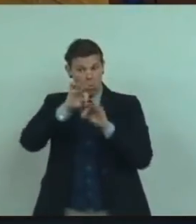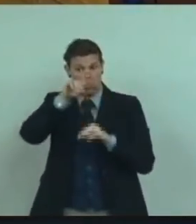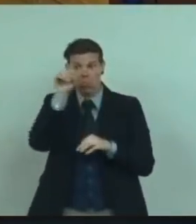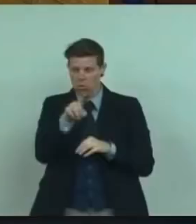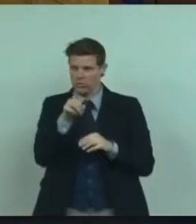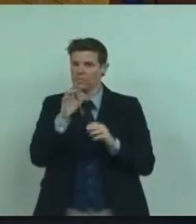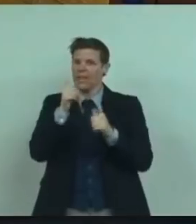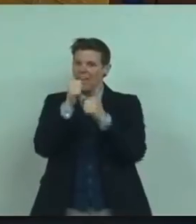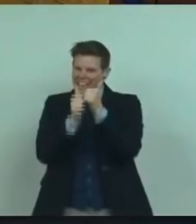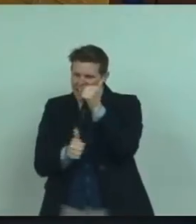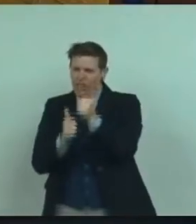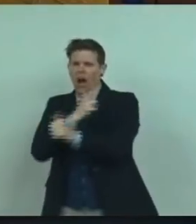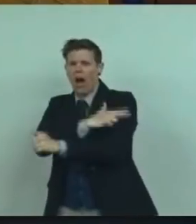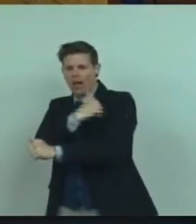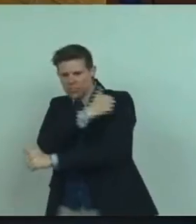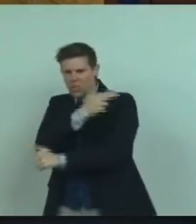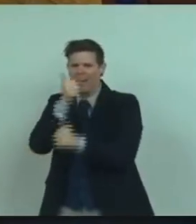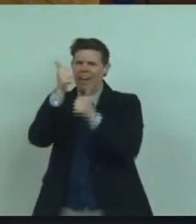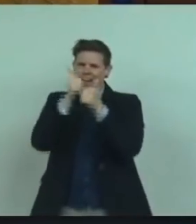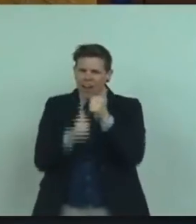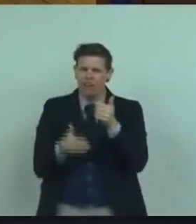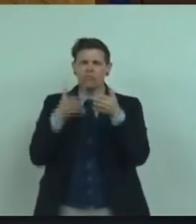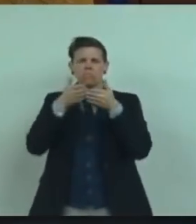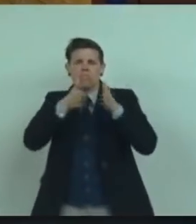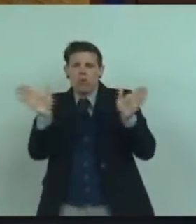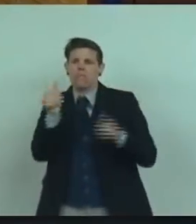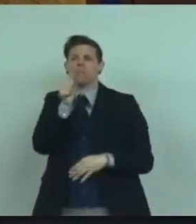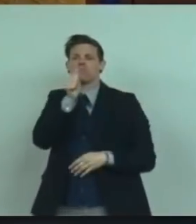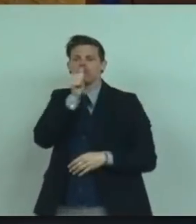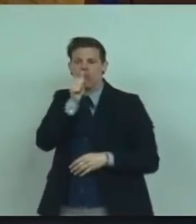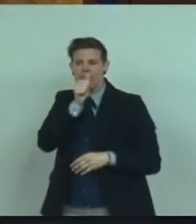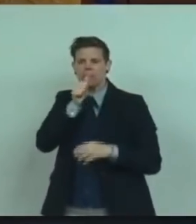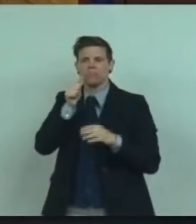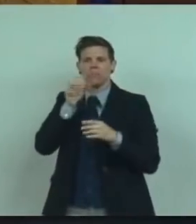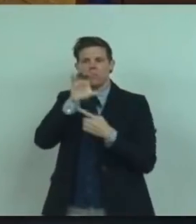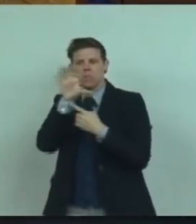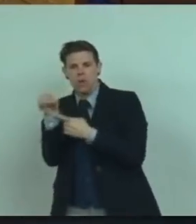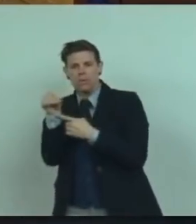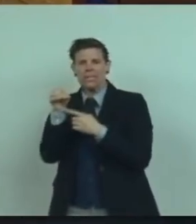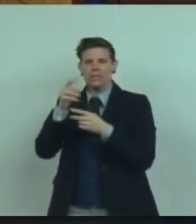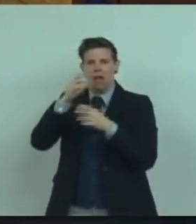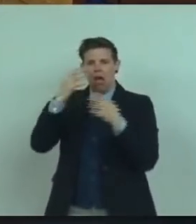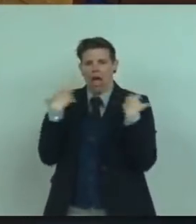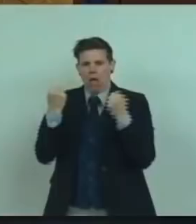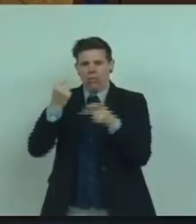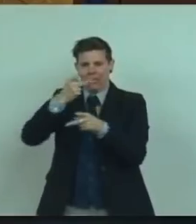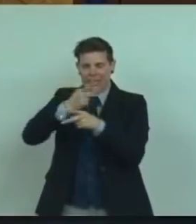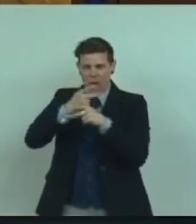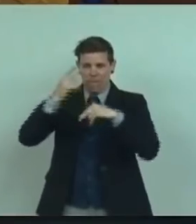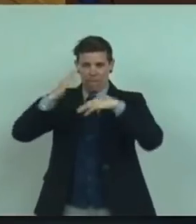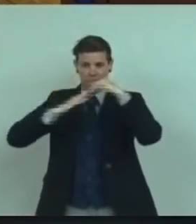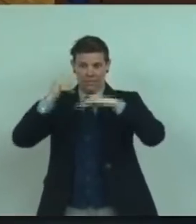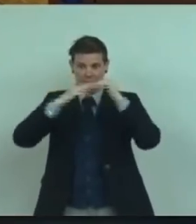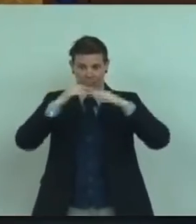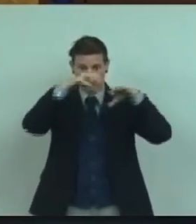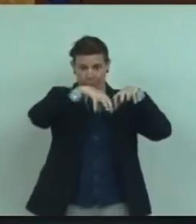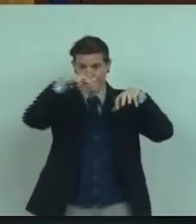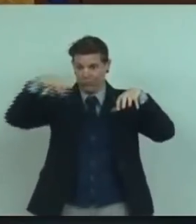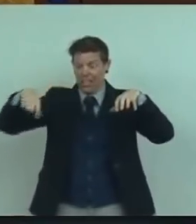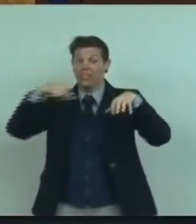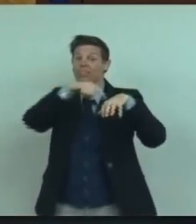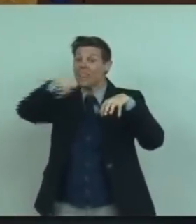all working together so that we can move resources to that community. We can also safely